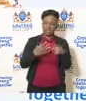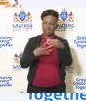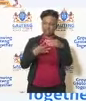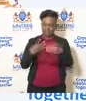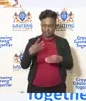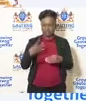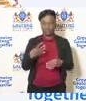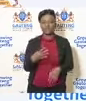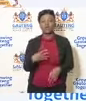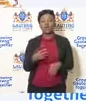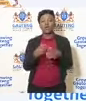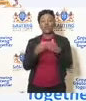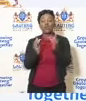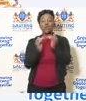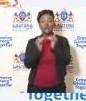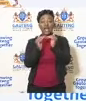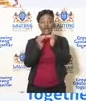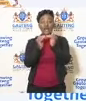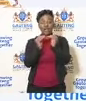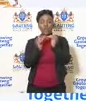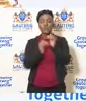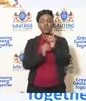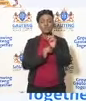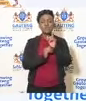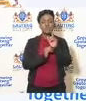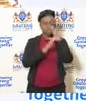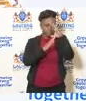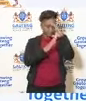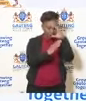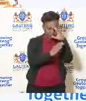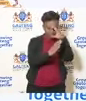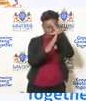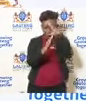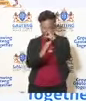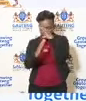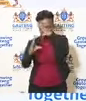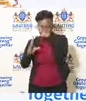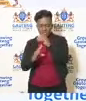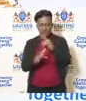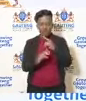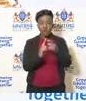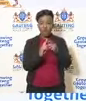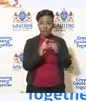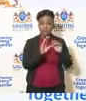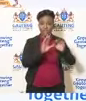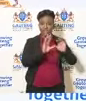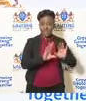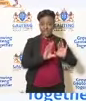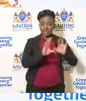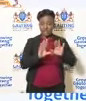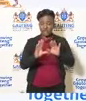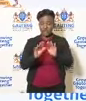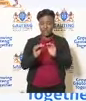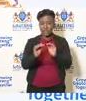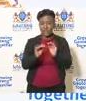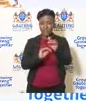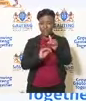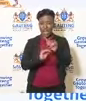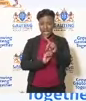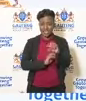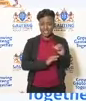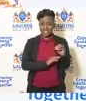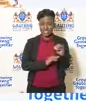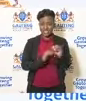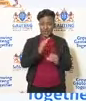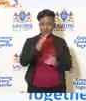level, once it gets to 100, yes, we watch those cases from 10, but when it gets to 100, it becomes a